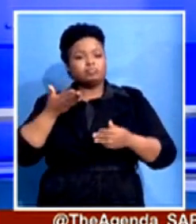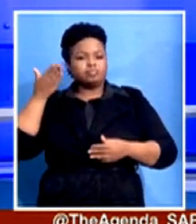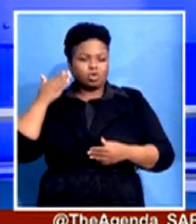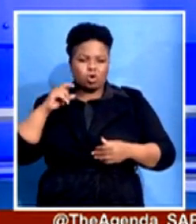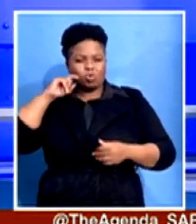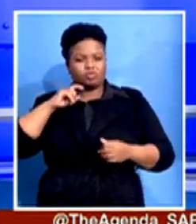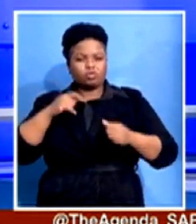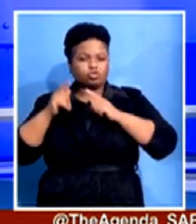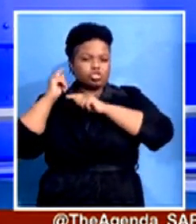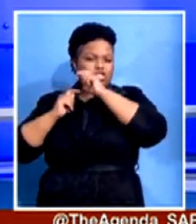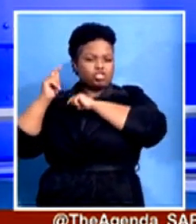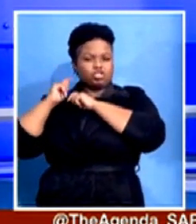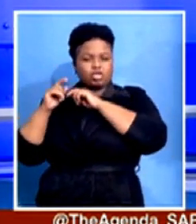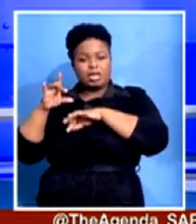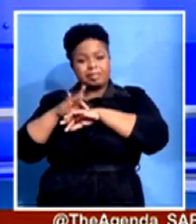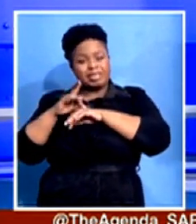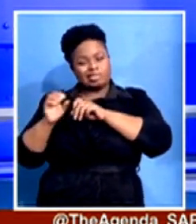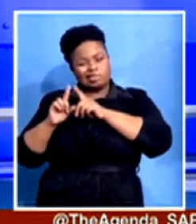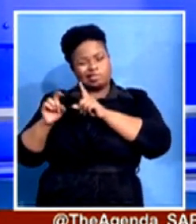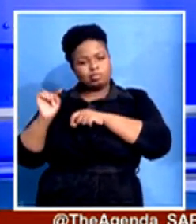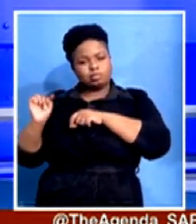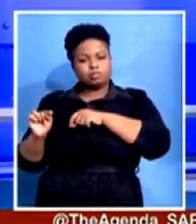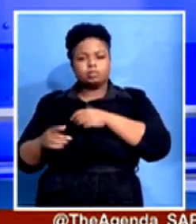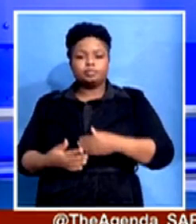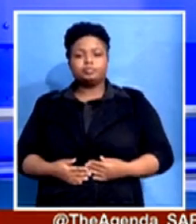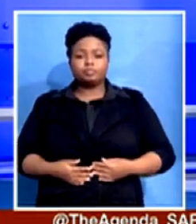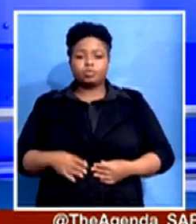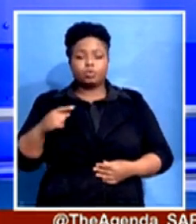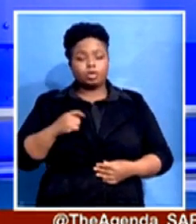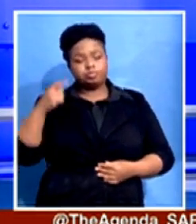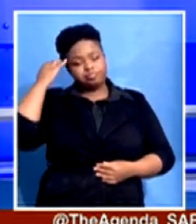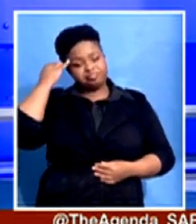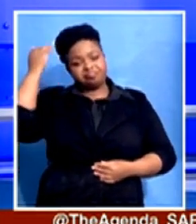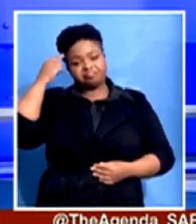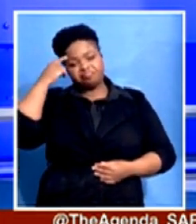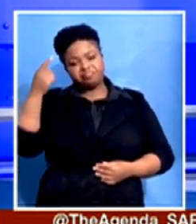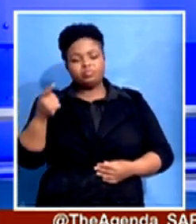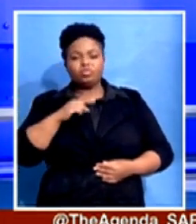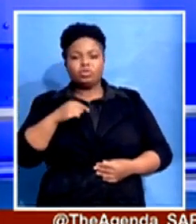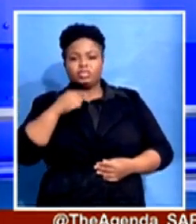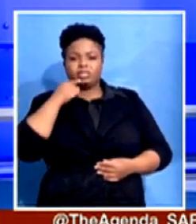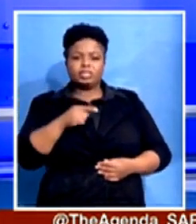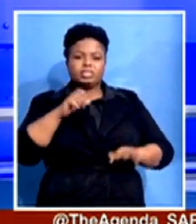interrogated, being explored as well, talking about 7 monoherbs that they're looking